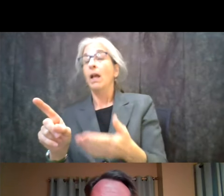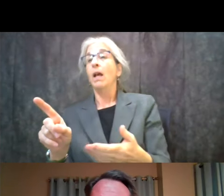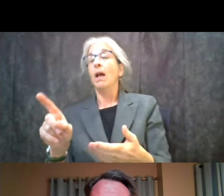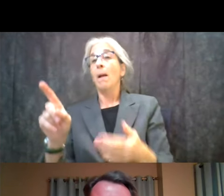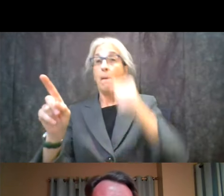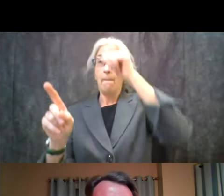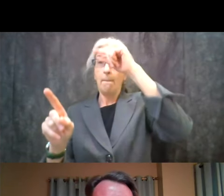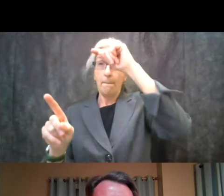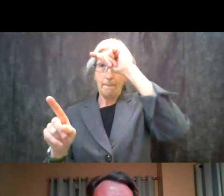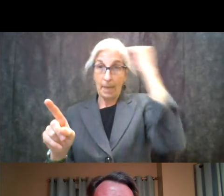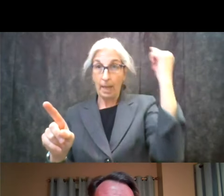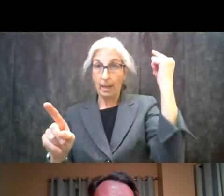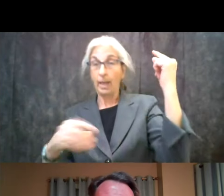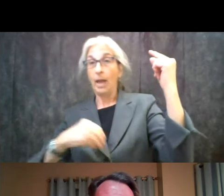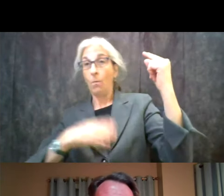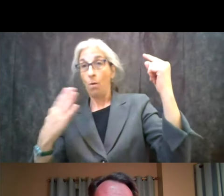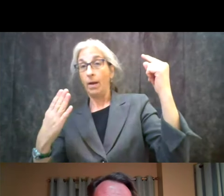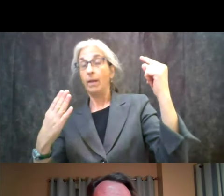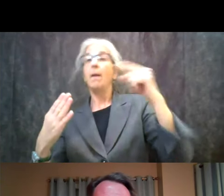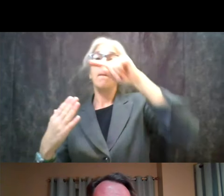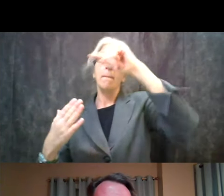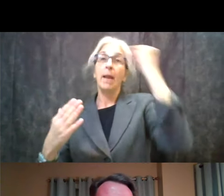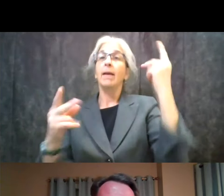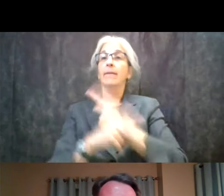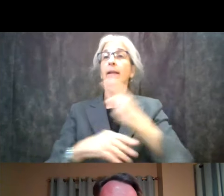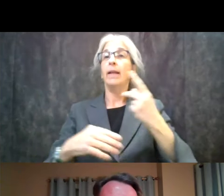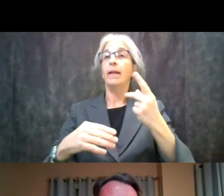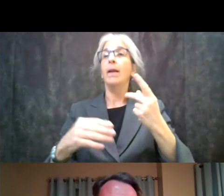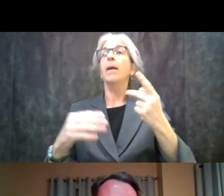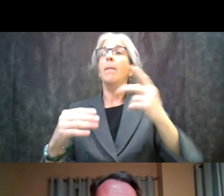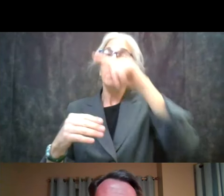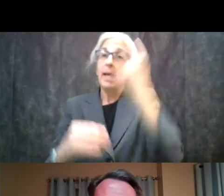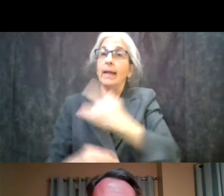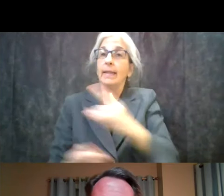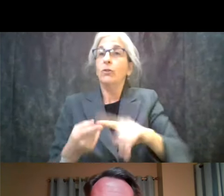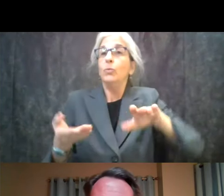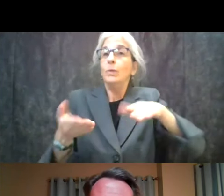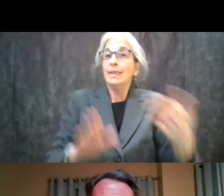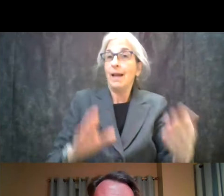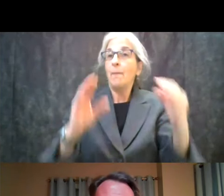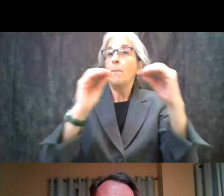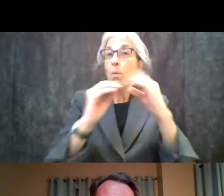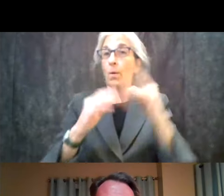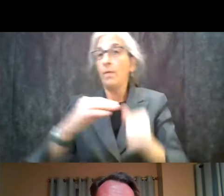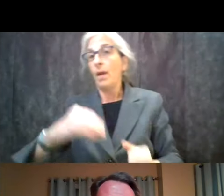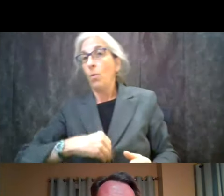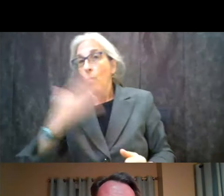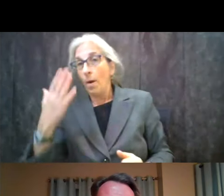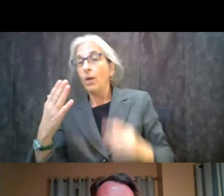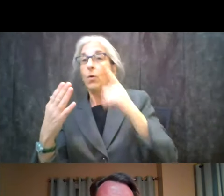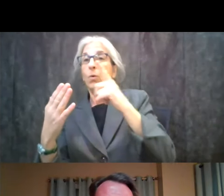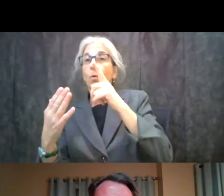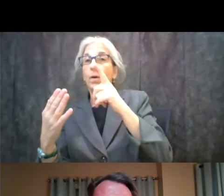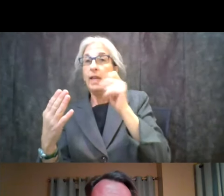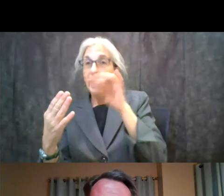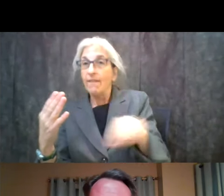with regard to prostate cancer. In fact, the overall difference in cancer mortality between Black